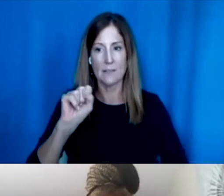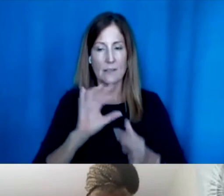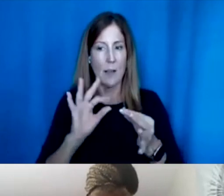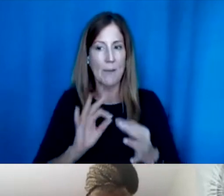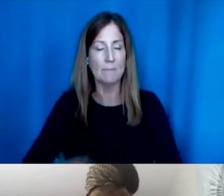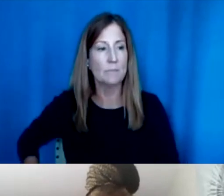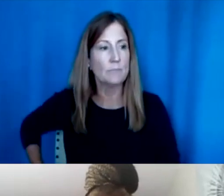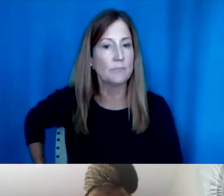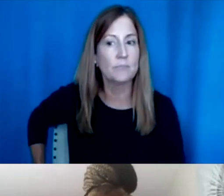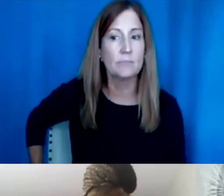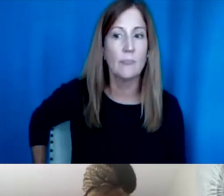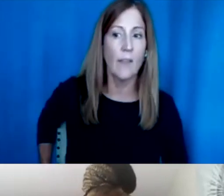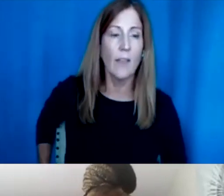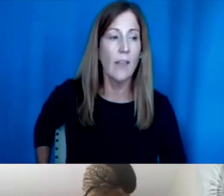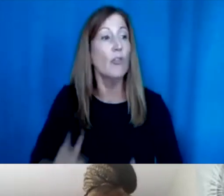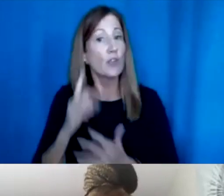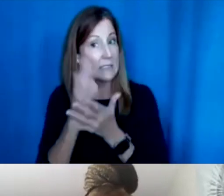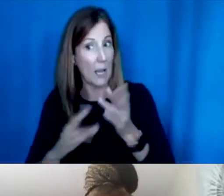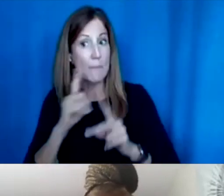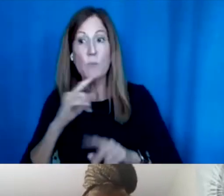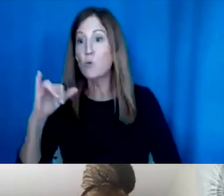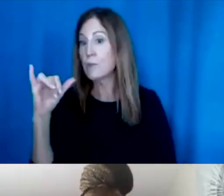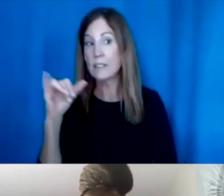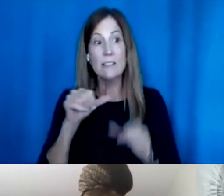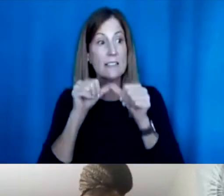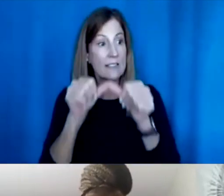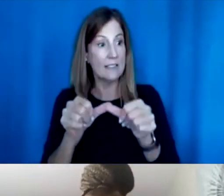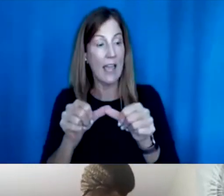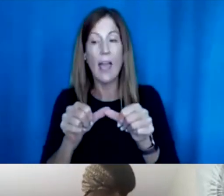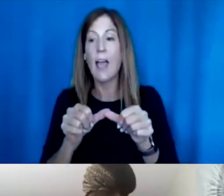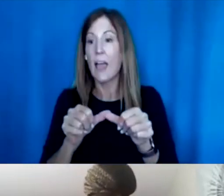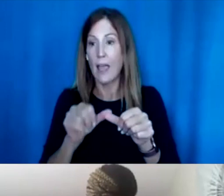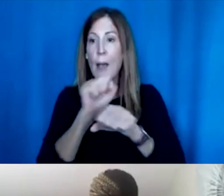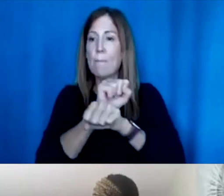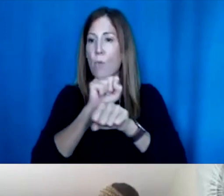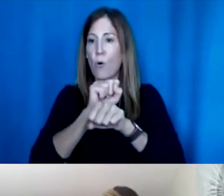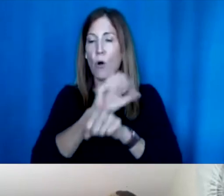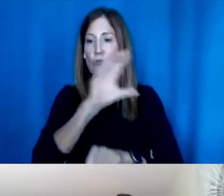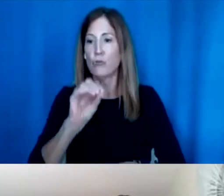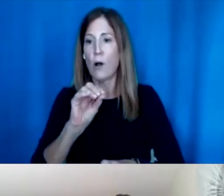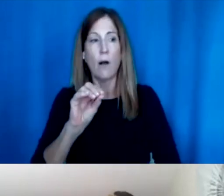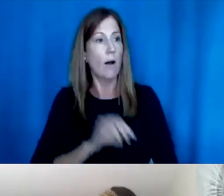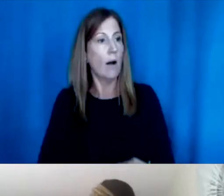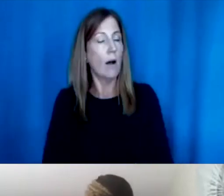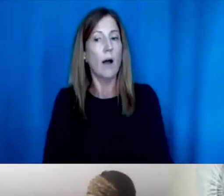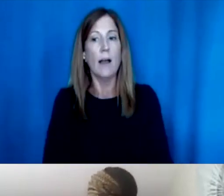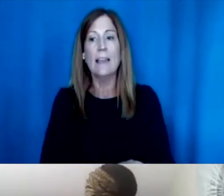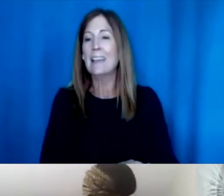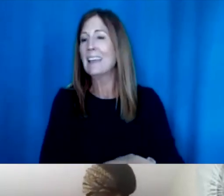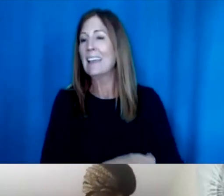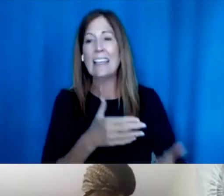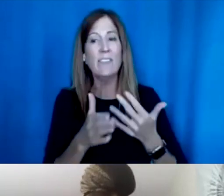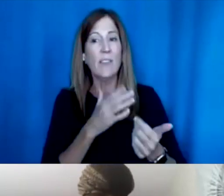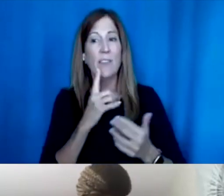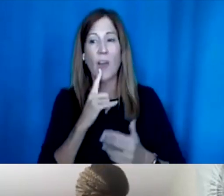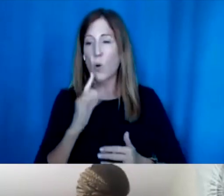where there are people that stay at employment, even though they know they're experiencing the harm continues